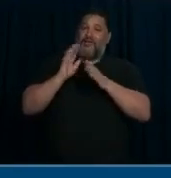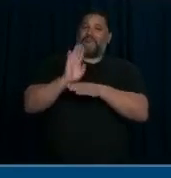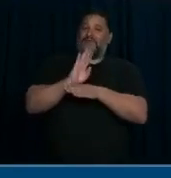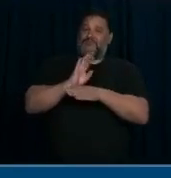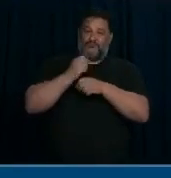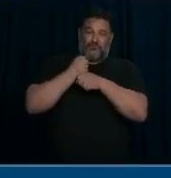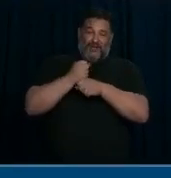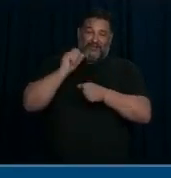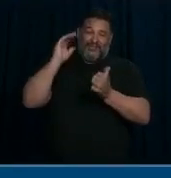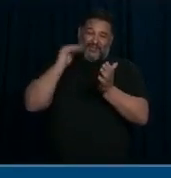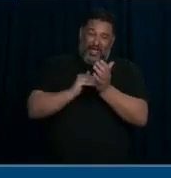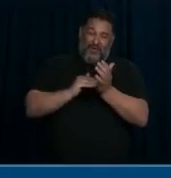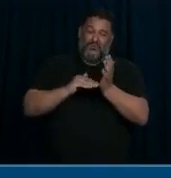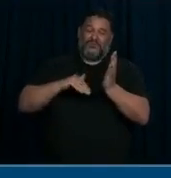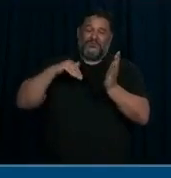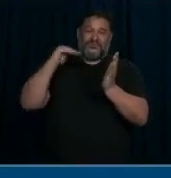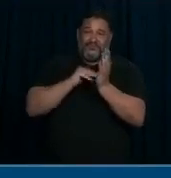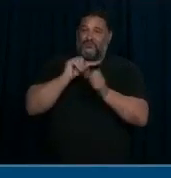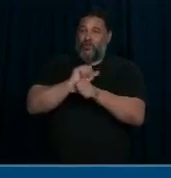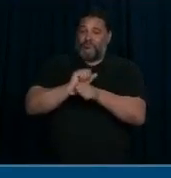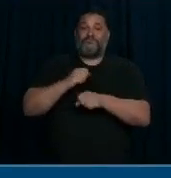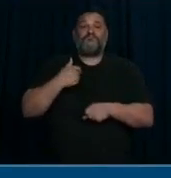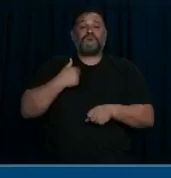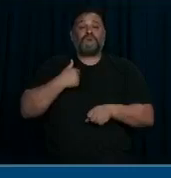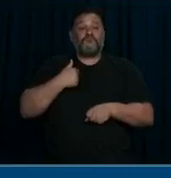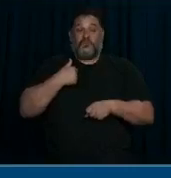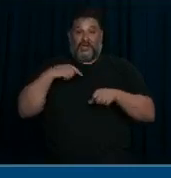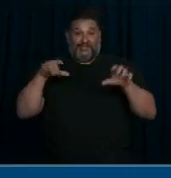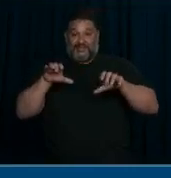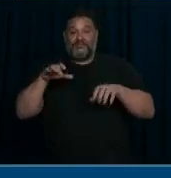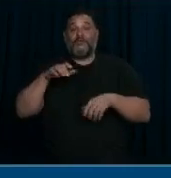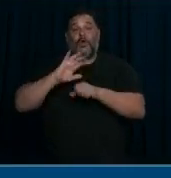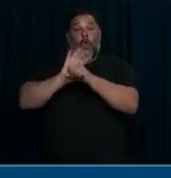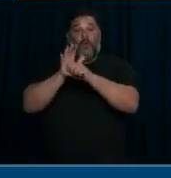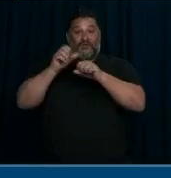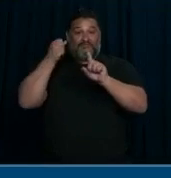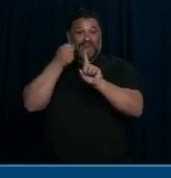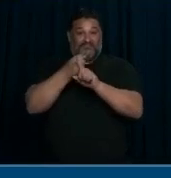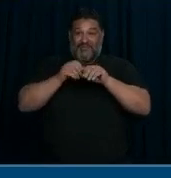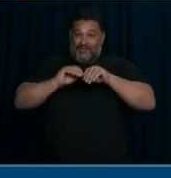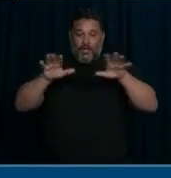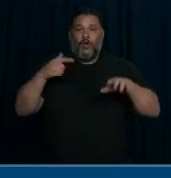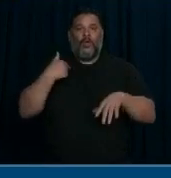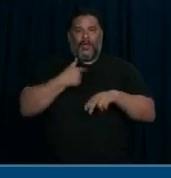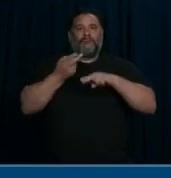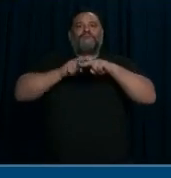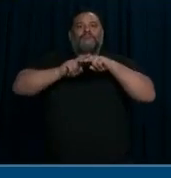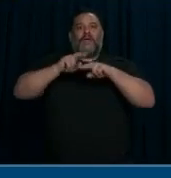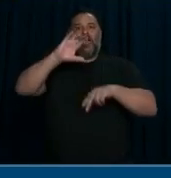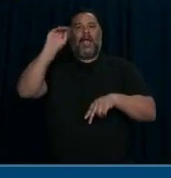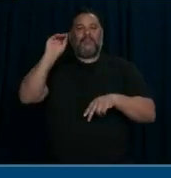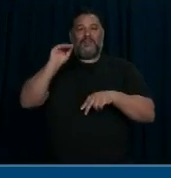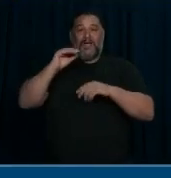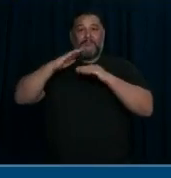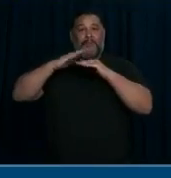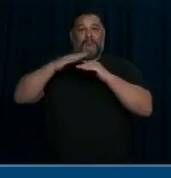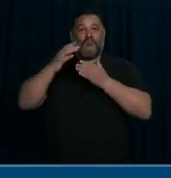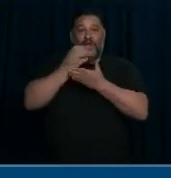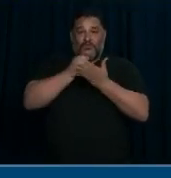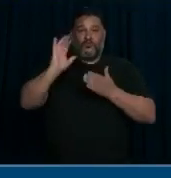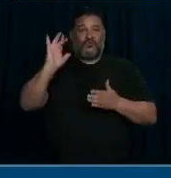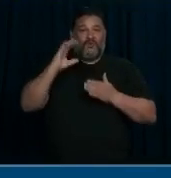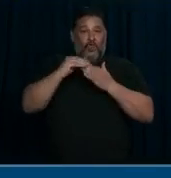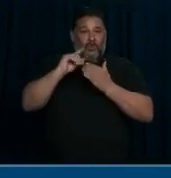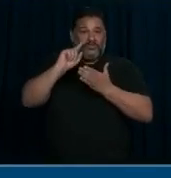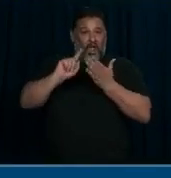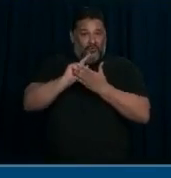and one of the things I did was when COVID hit, we raised our company's minimum wage to $25 an hour. And a lot of people,